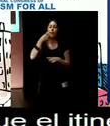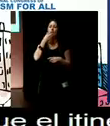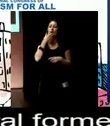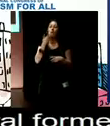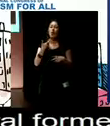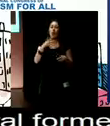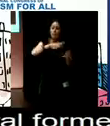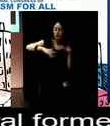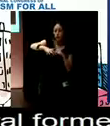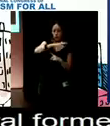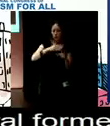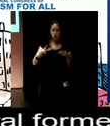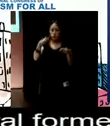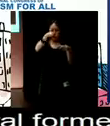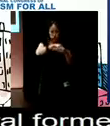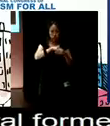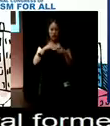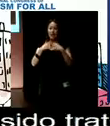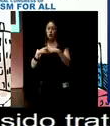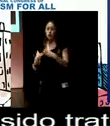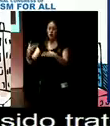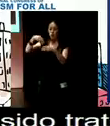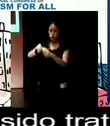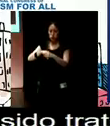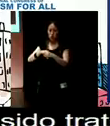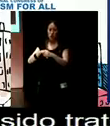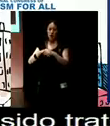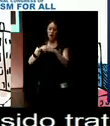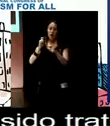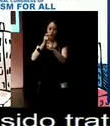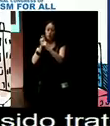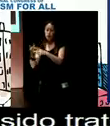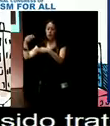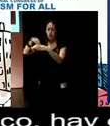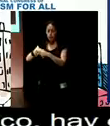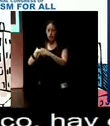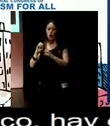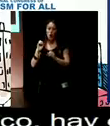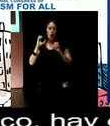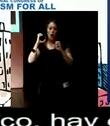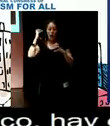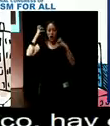of view, we have to value also the environmental programs,